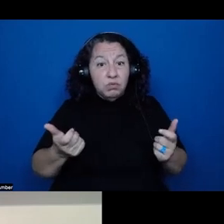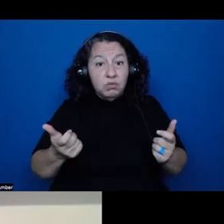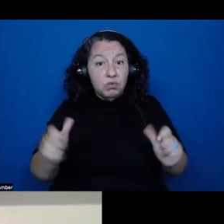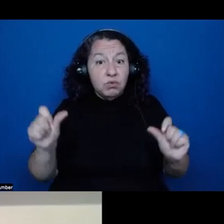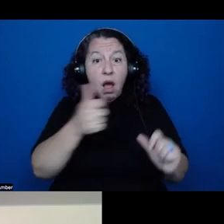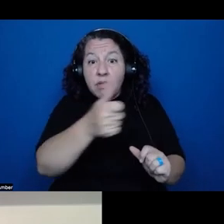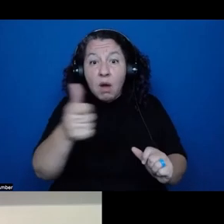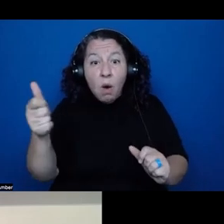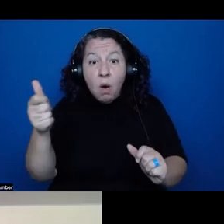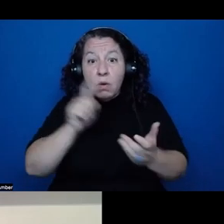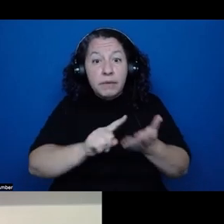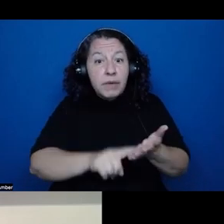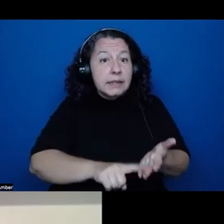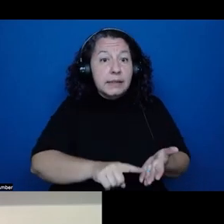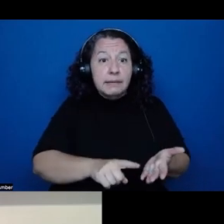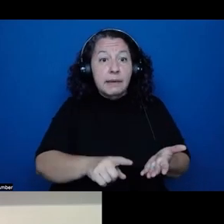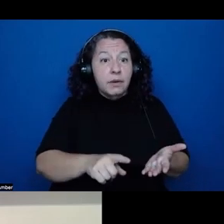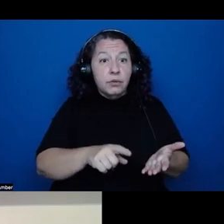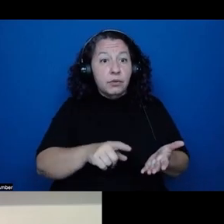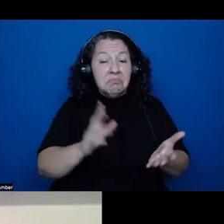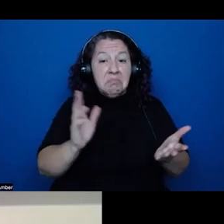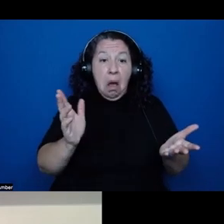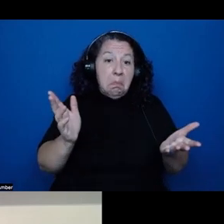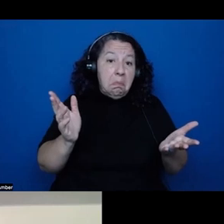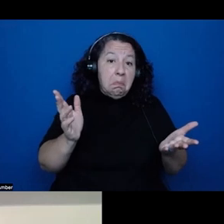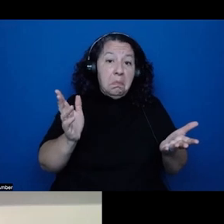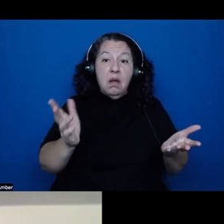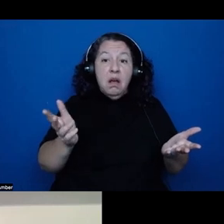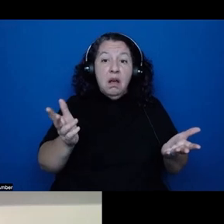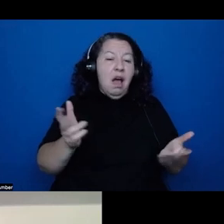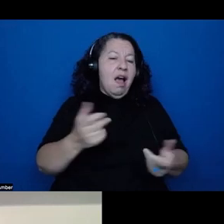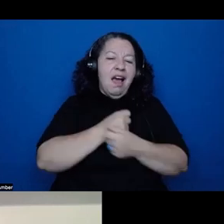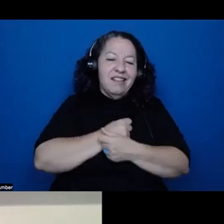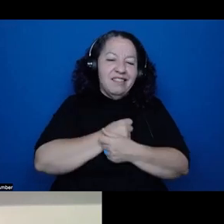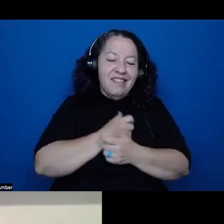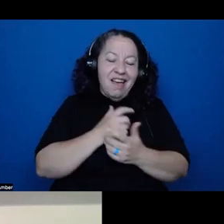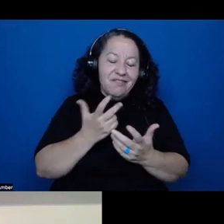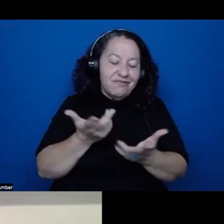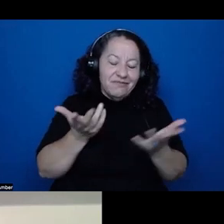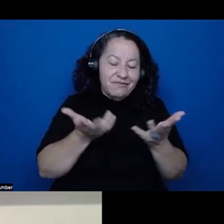investigation. But yeah, I just loved how it kind of